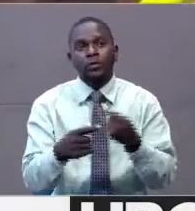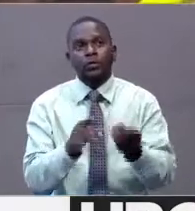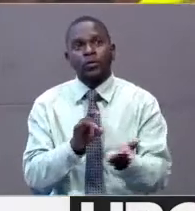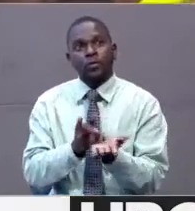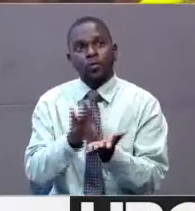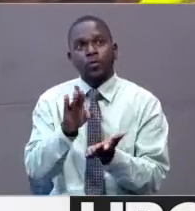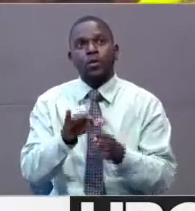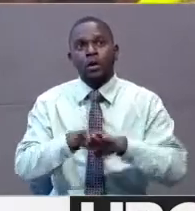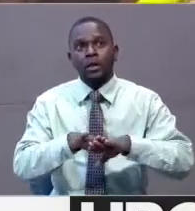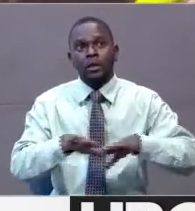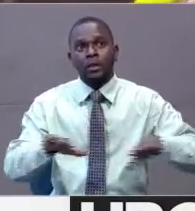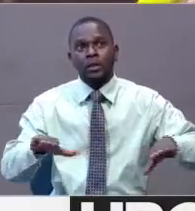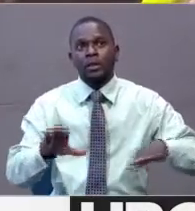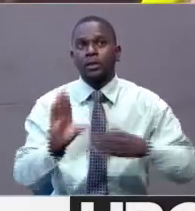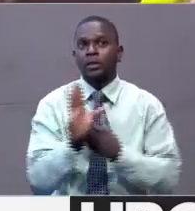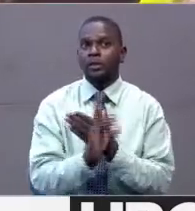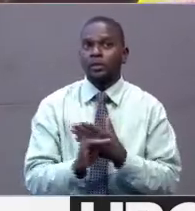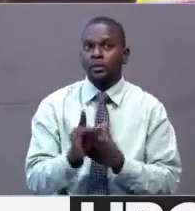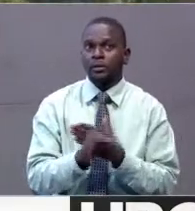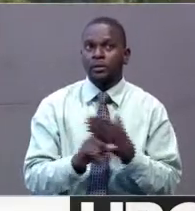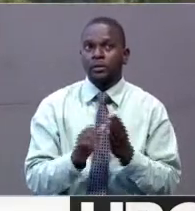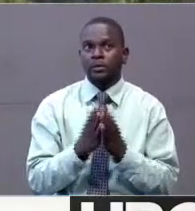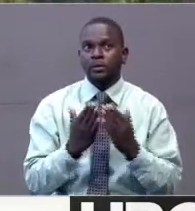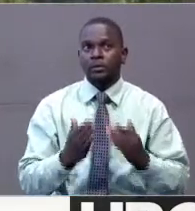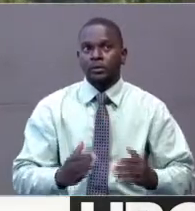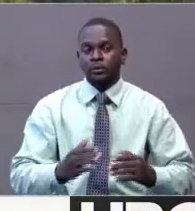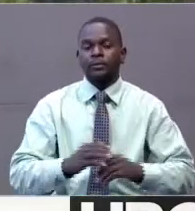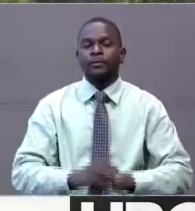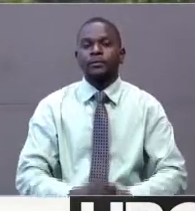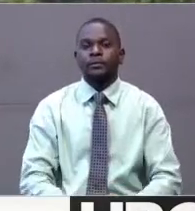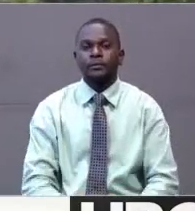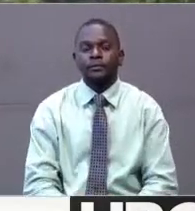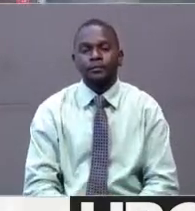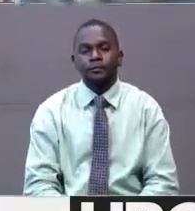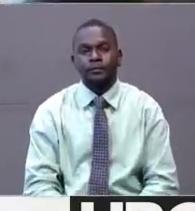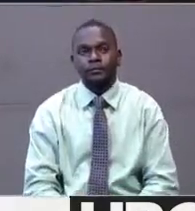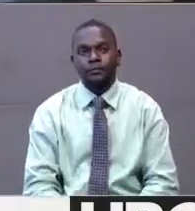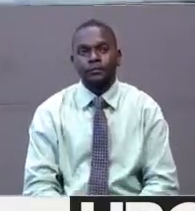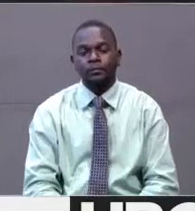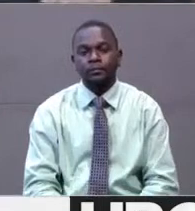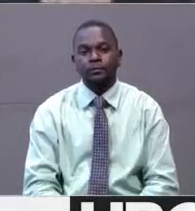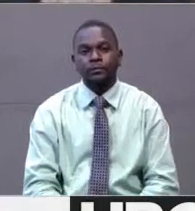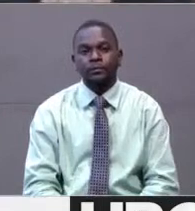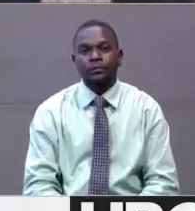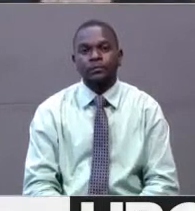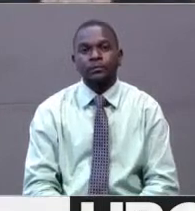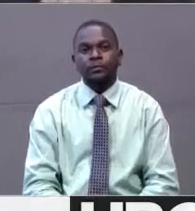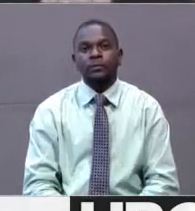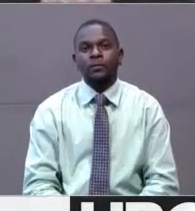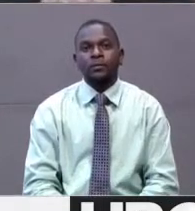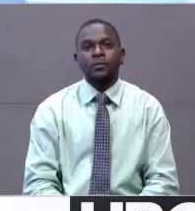land evictions in the district. Robert Onyango, UBC News.